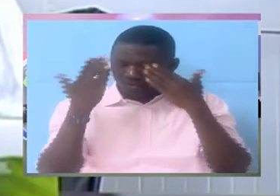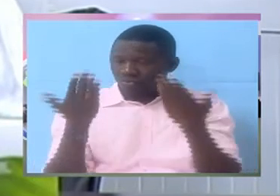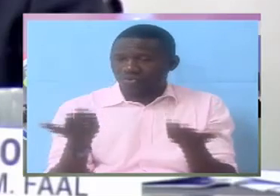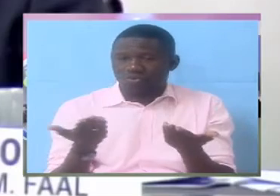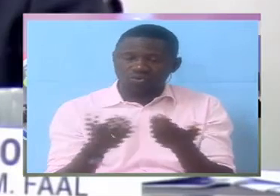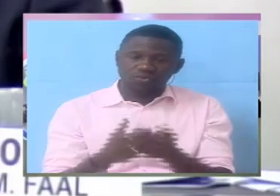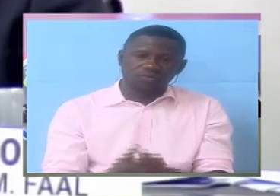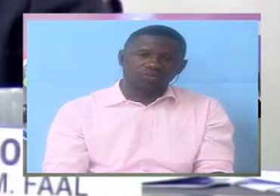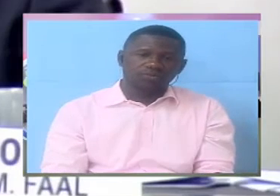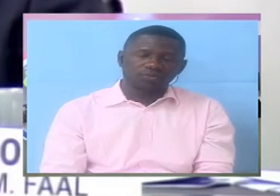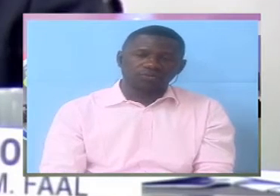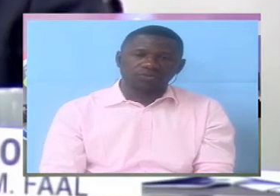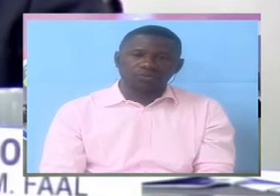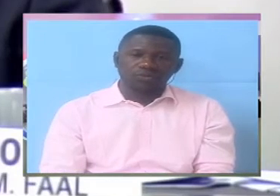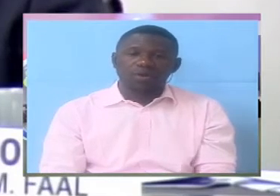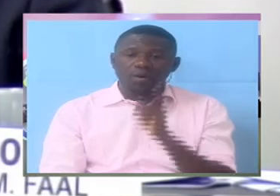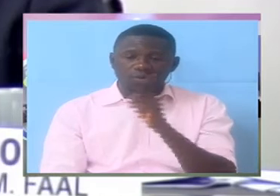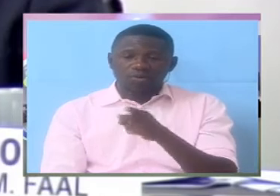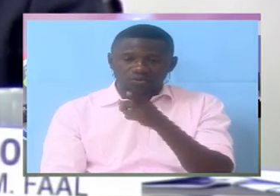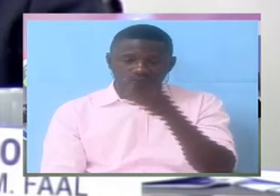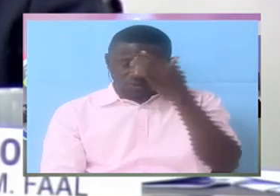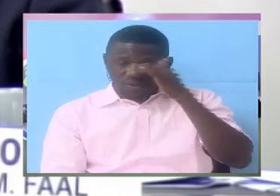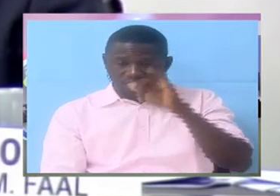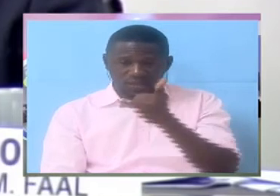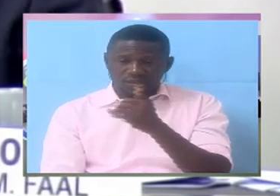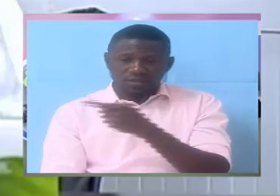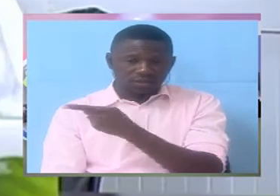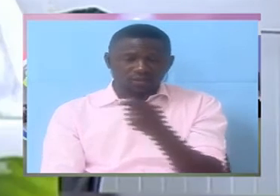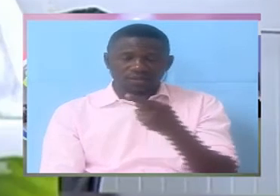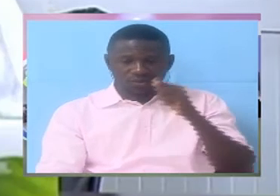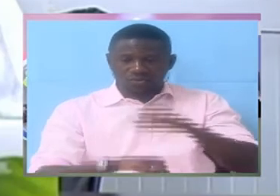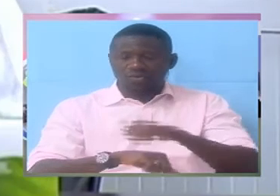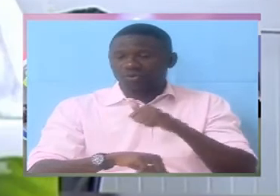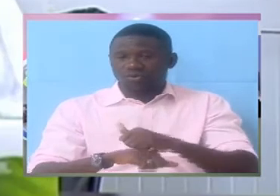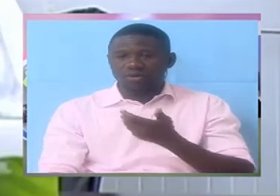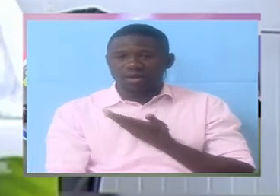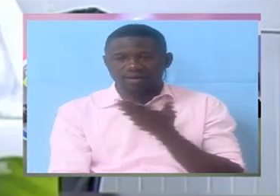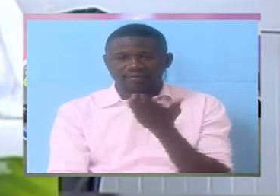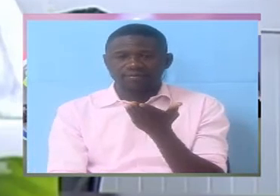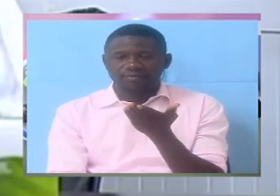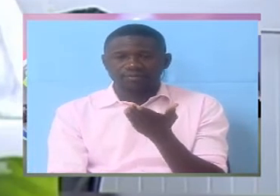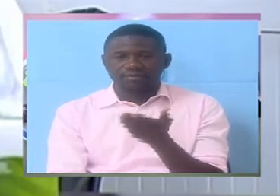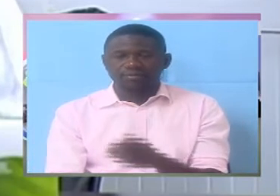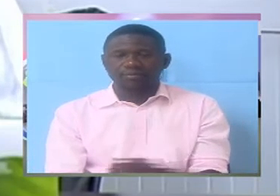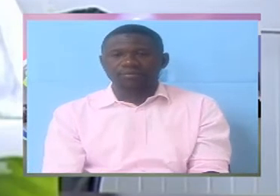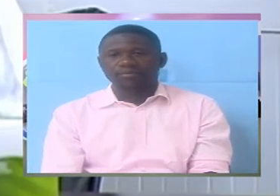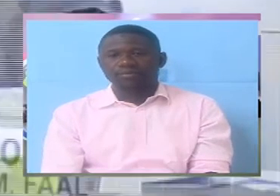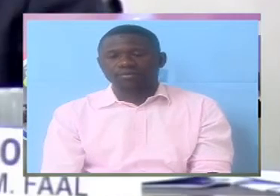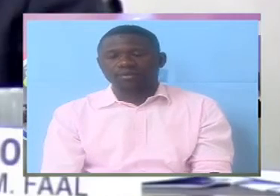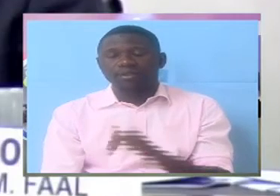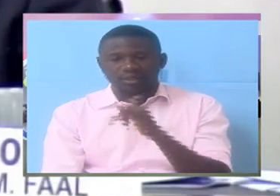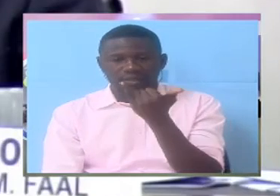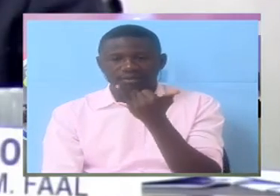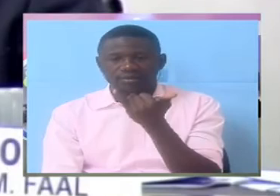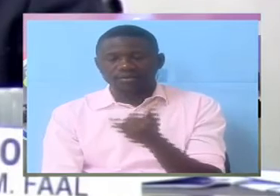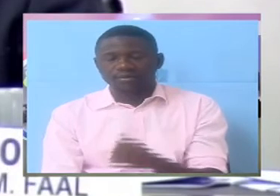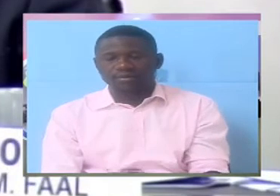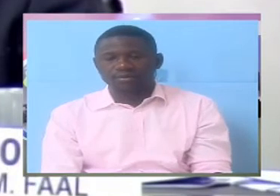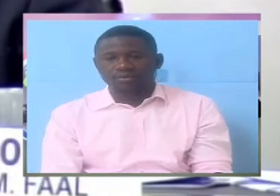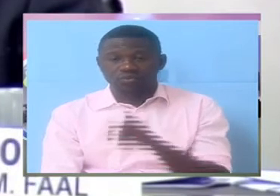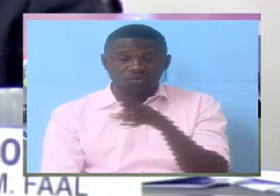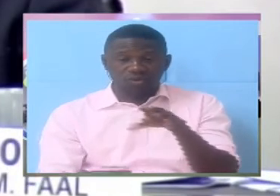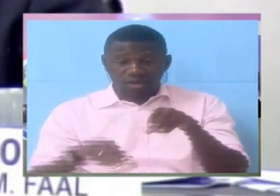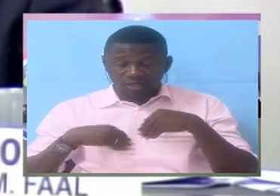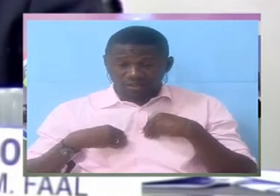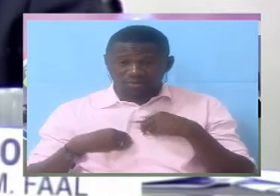mawolong. But you agree they were tortured? They were tortured. Isonda nyina ko ye tajire yale. Ha, ye tajire yale. Do you accept that